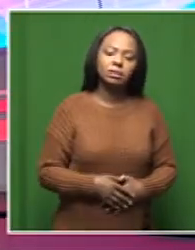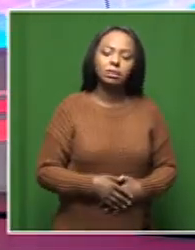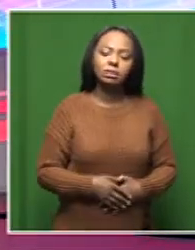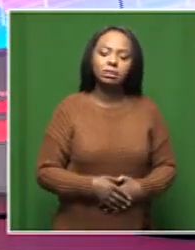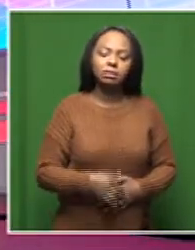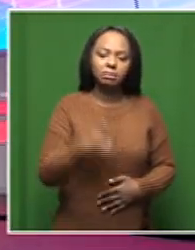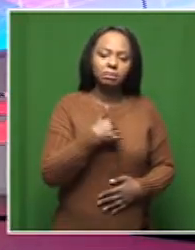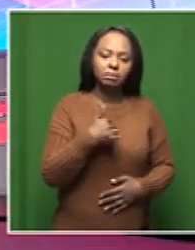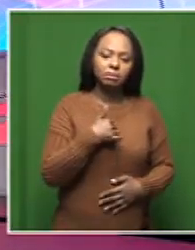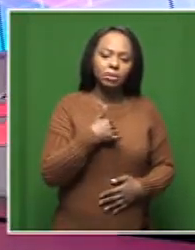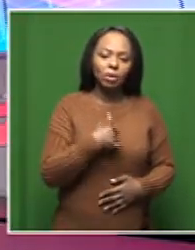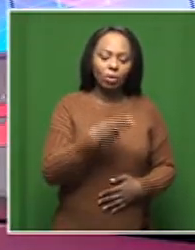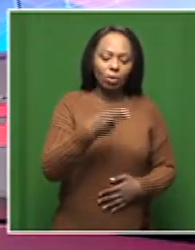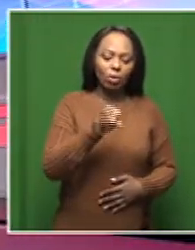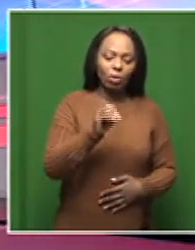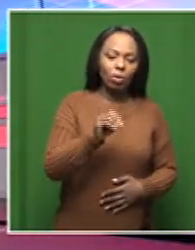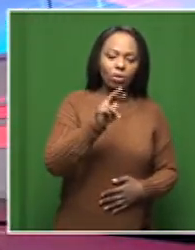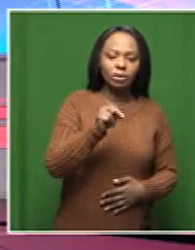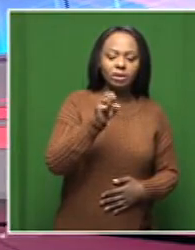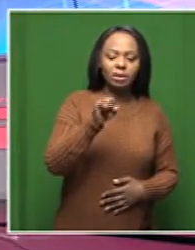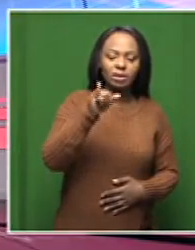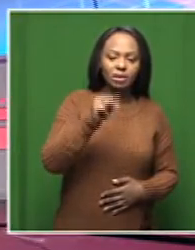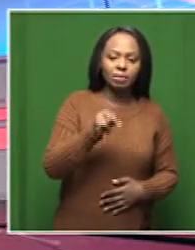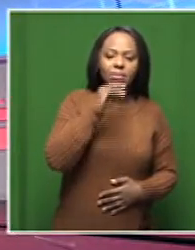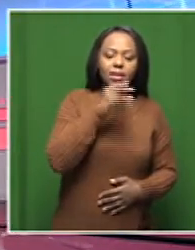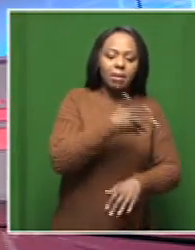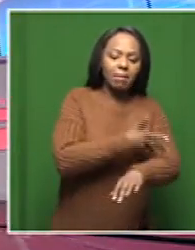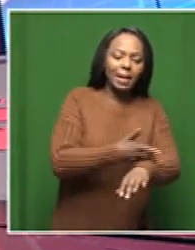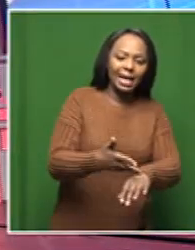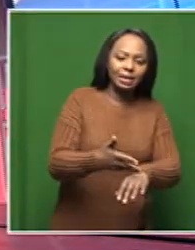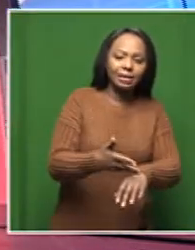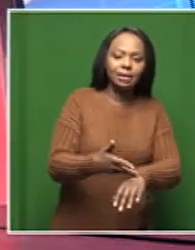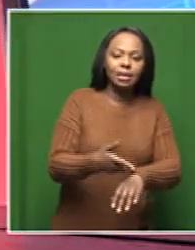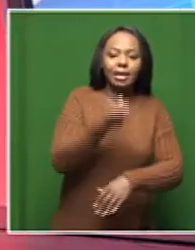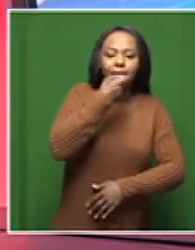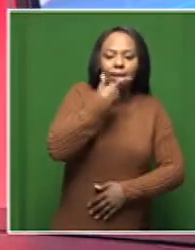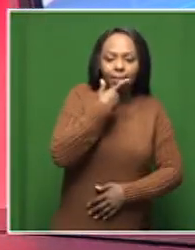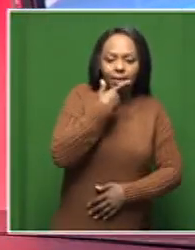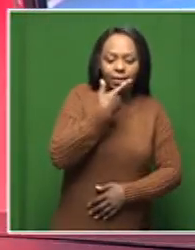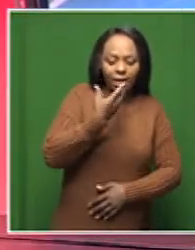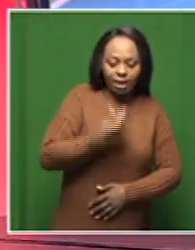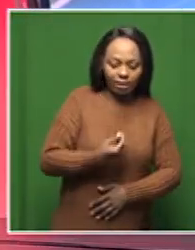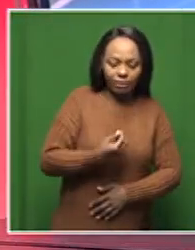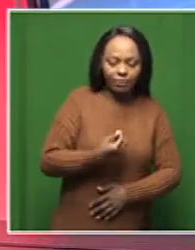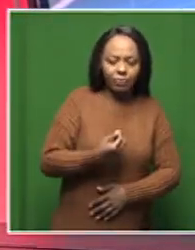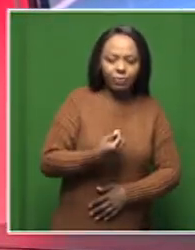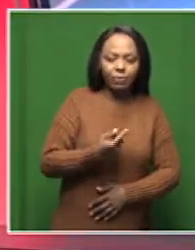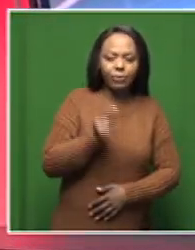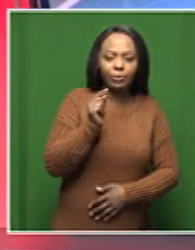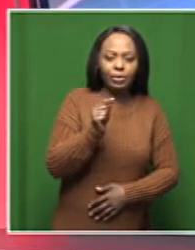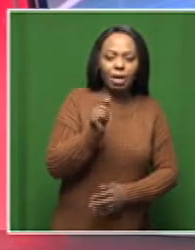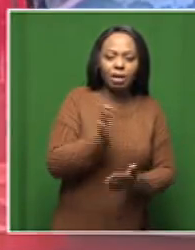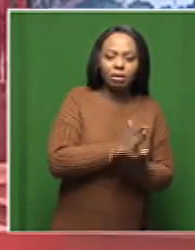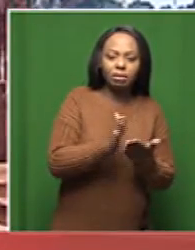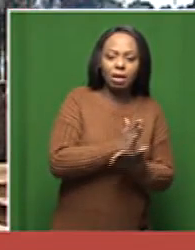which is a blood thinning tablet. And so I'm allowed to there's certain foods I